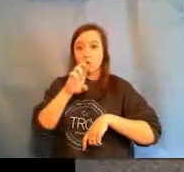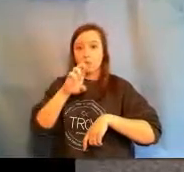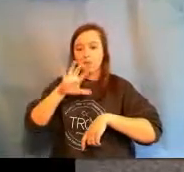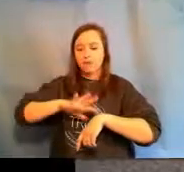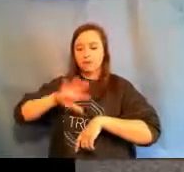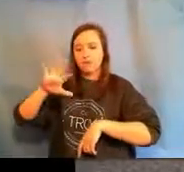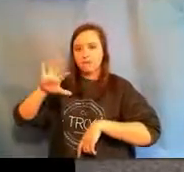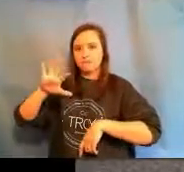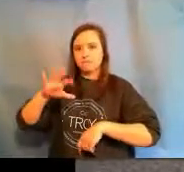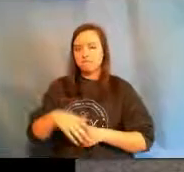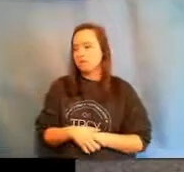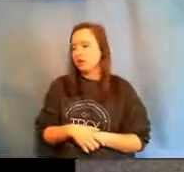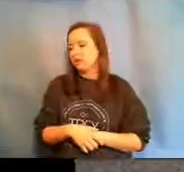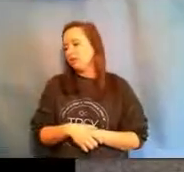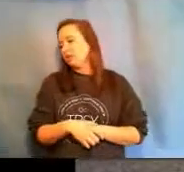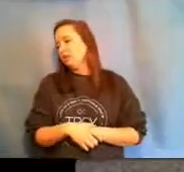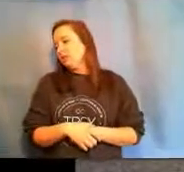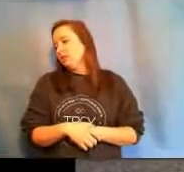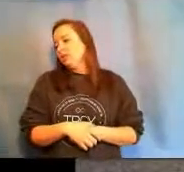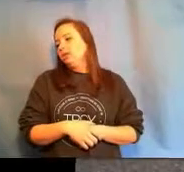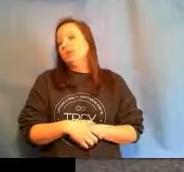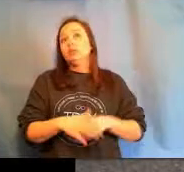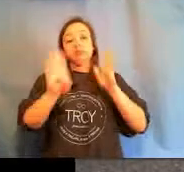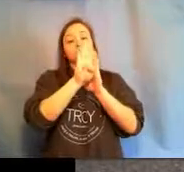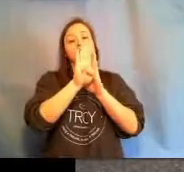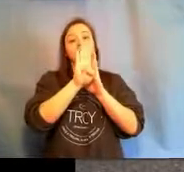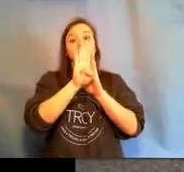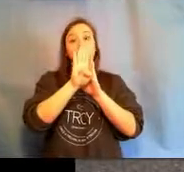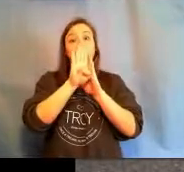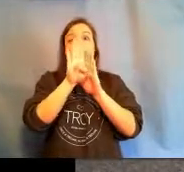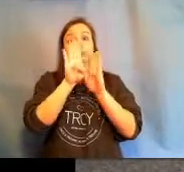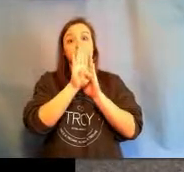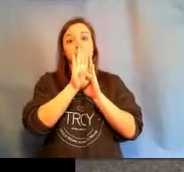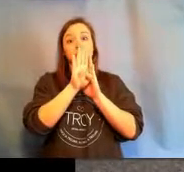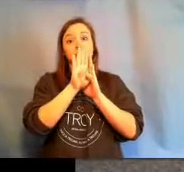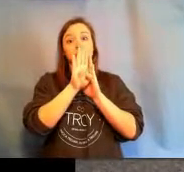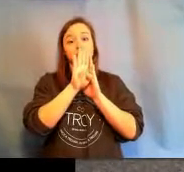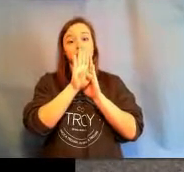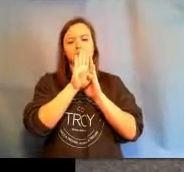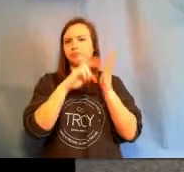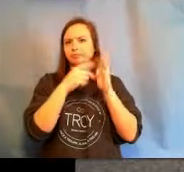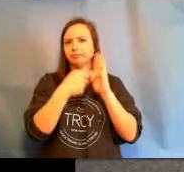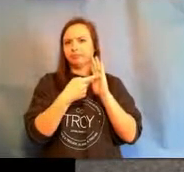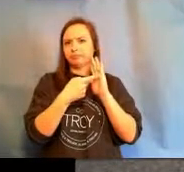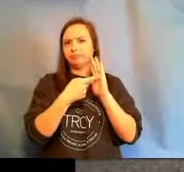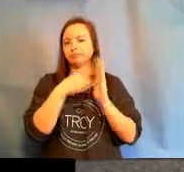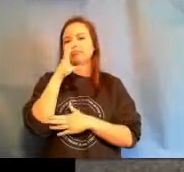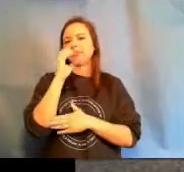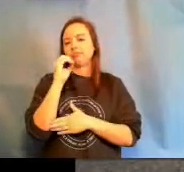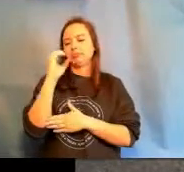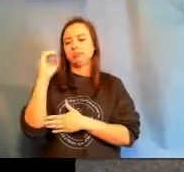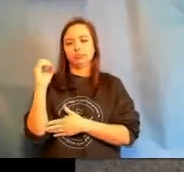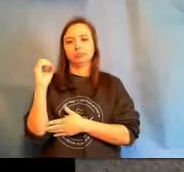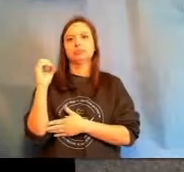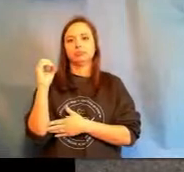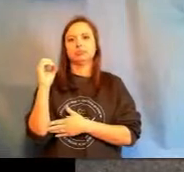right, last one on the top. Our minute hand is pointing up to the 12. When it's pointing straight up at the 12, we know our minutes start